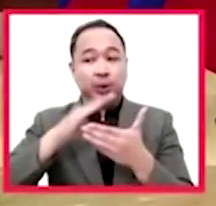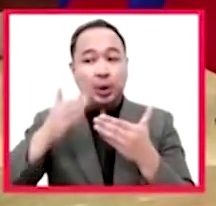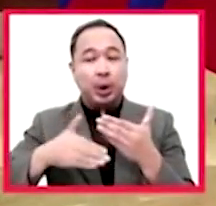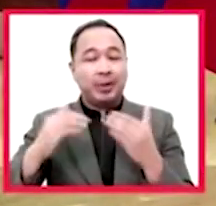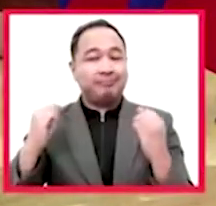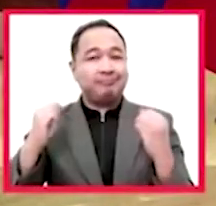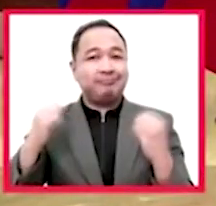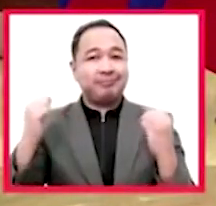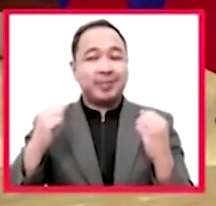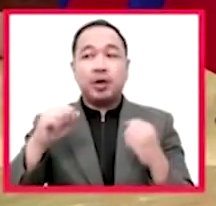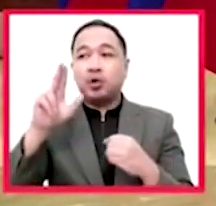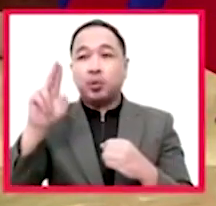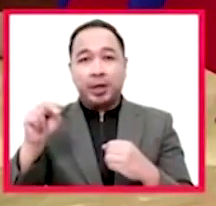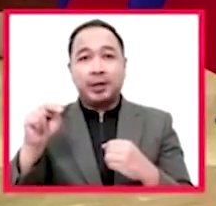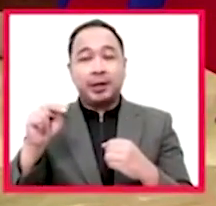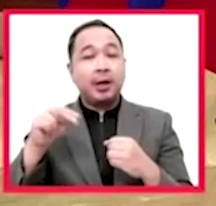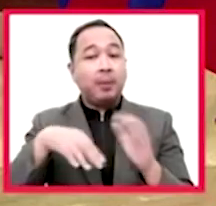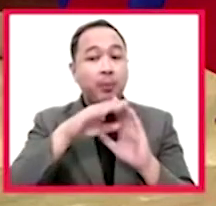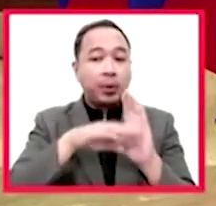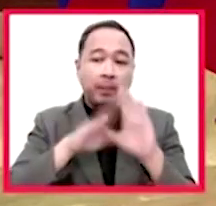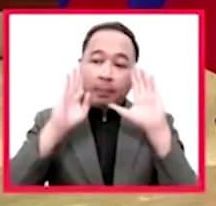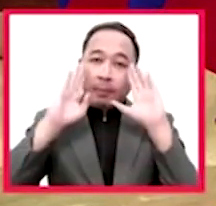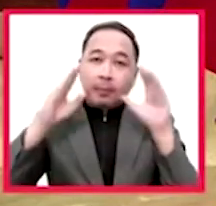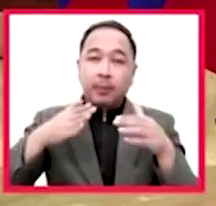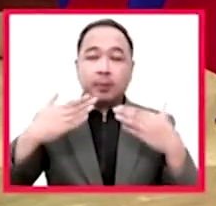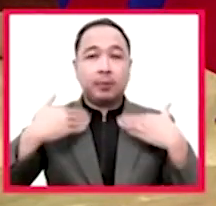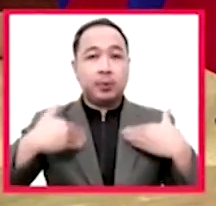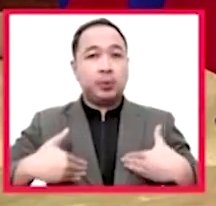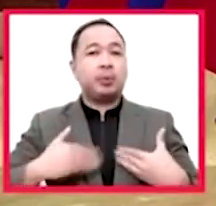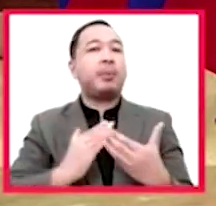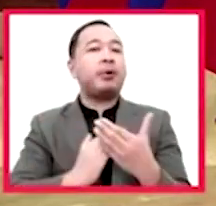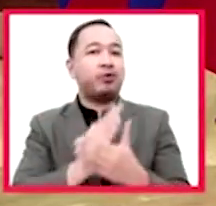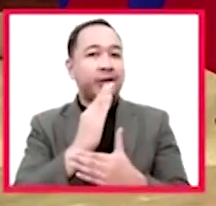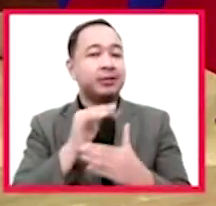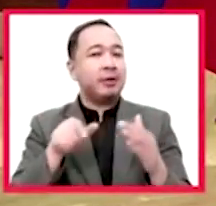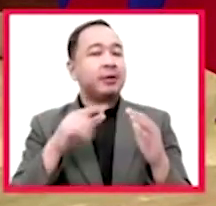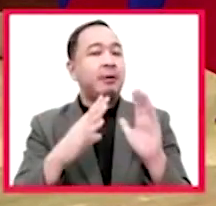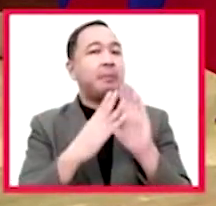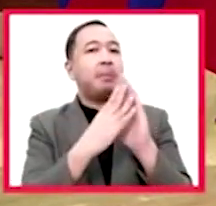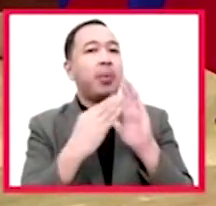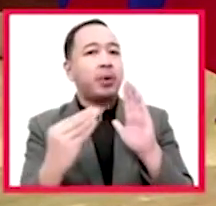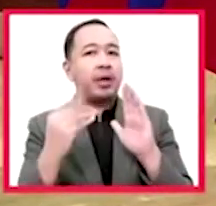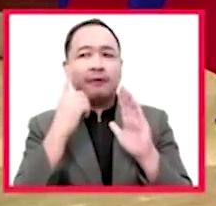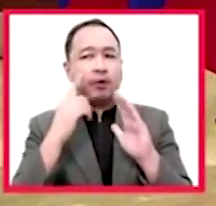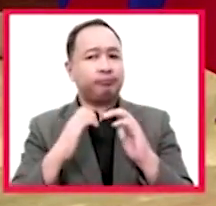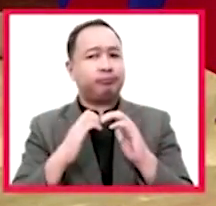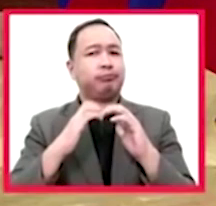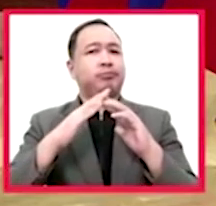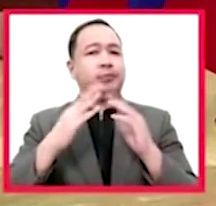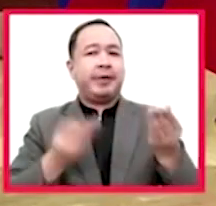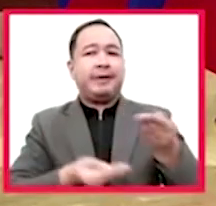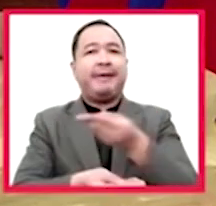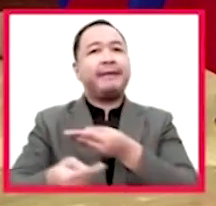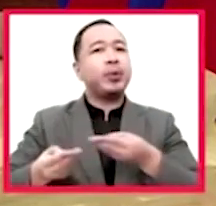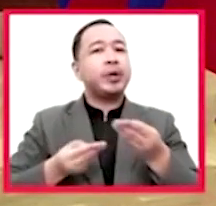We have recently finalized the United Nations, our joint program of human rights. This is